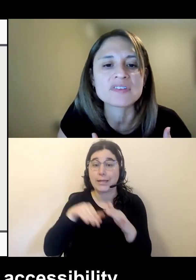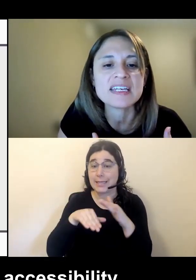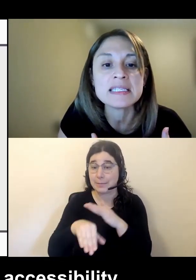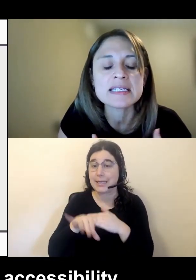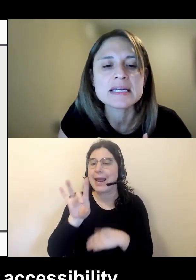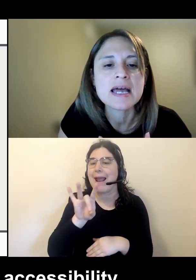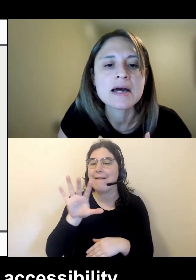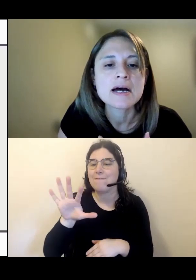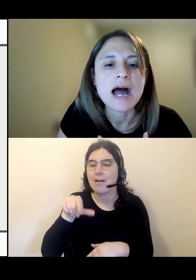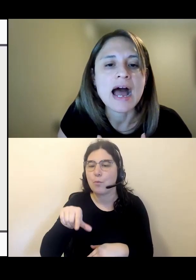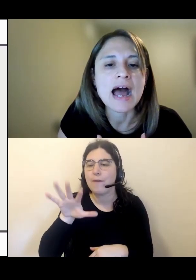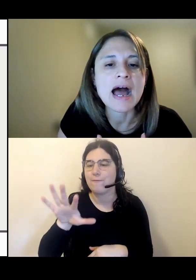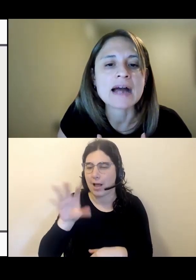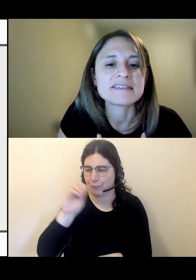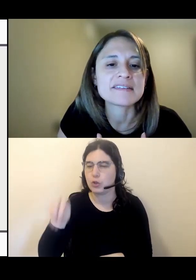85.5%.